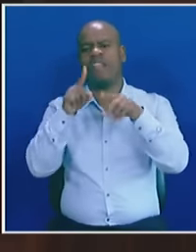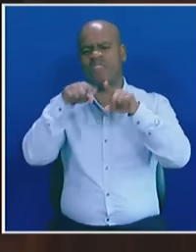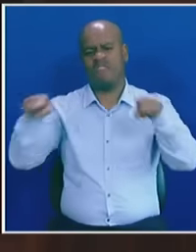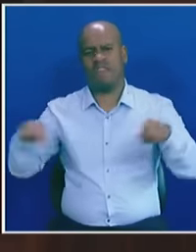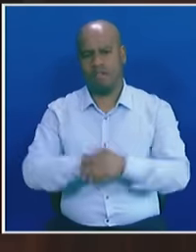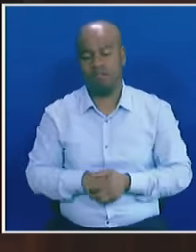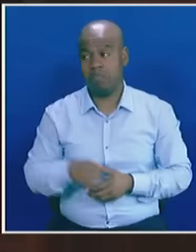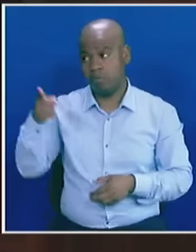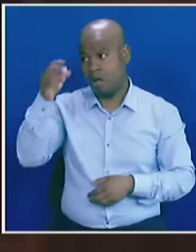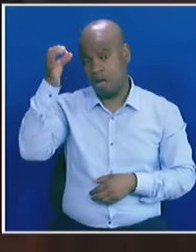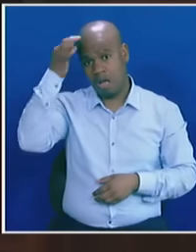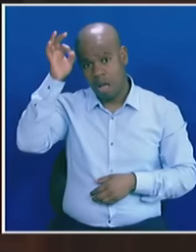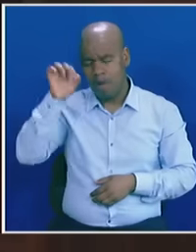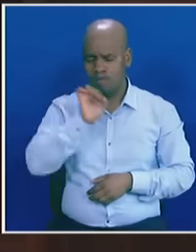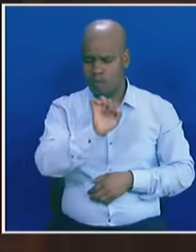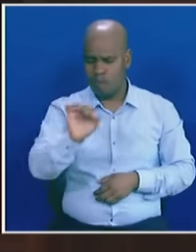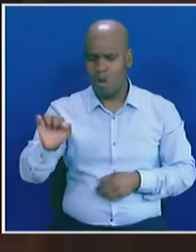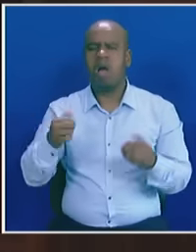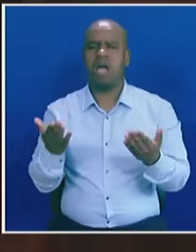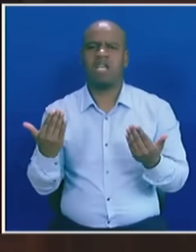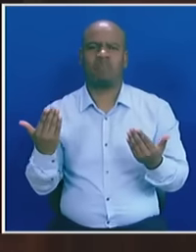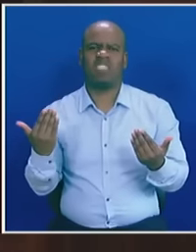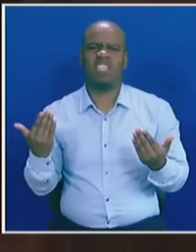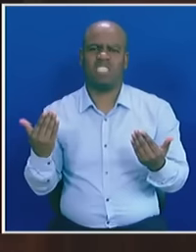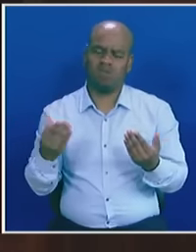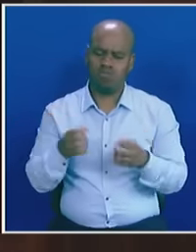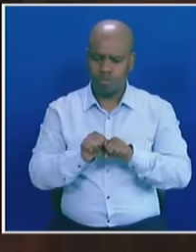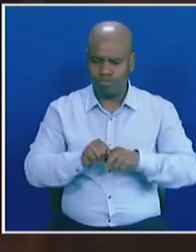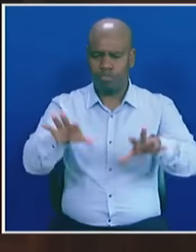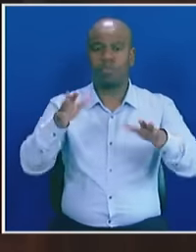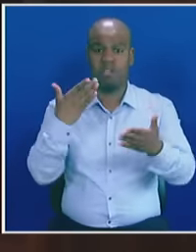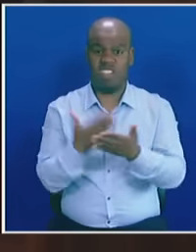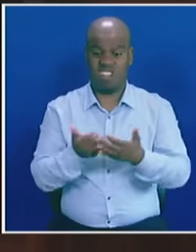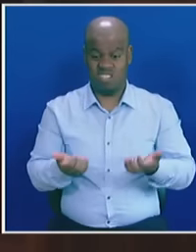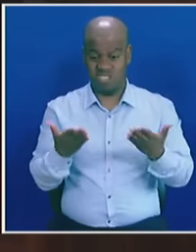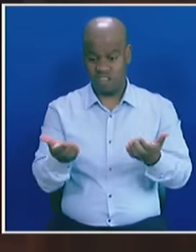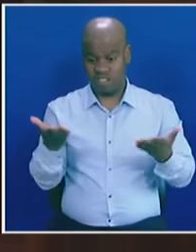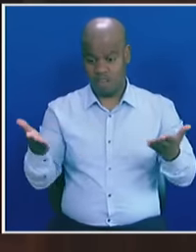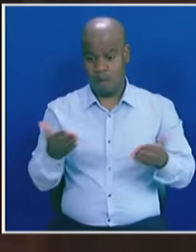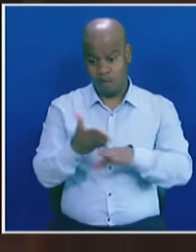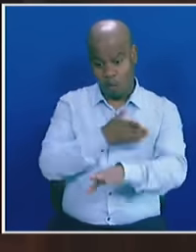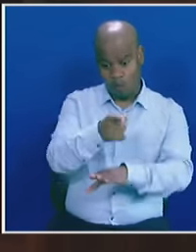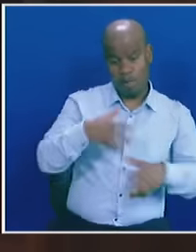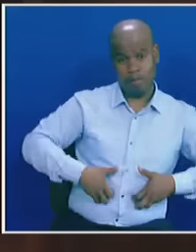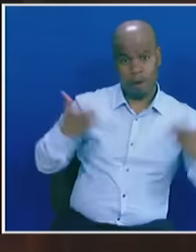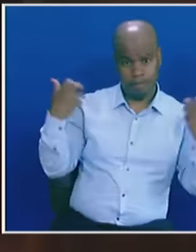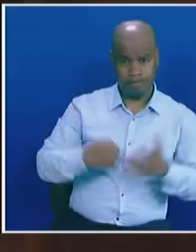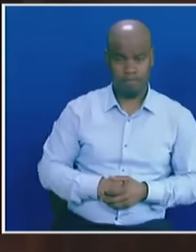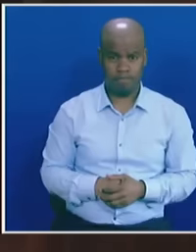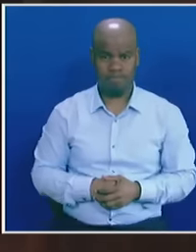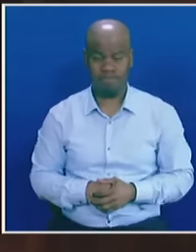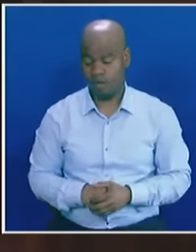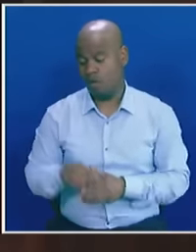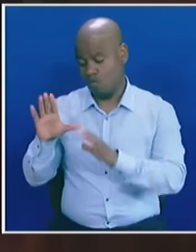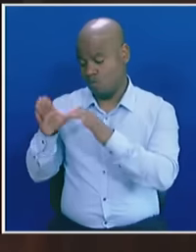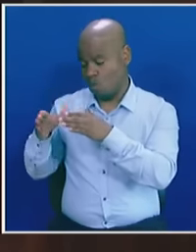address people's expectations before they germinate and grow into deep discontent. It is the job of